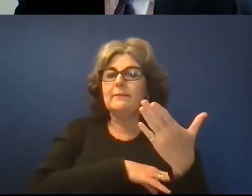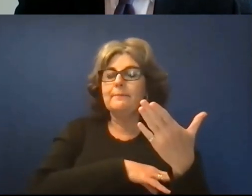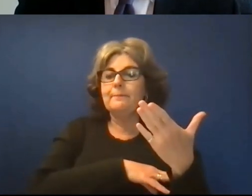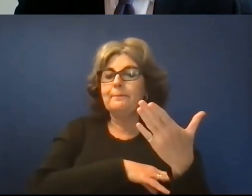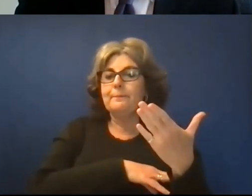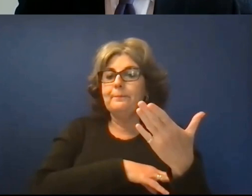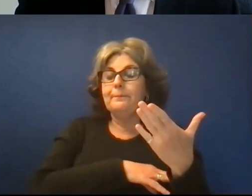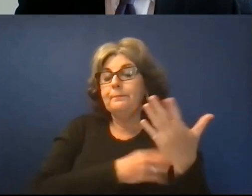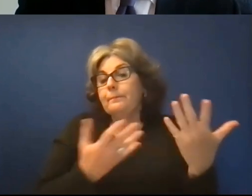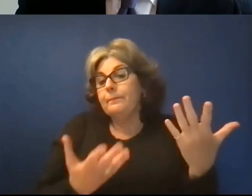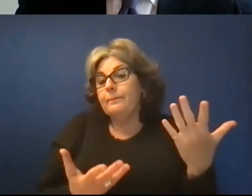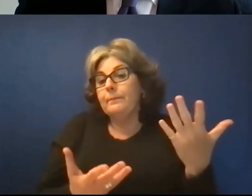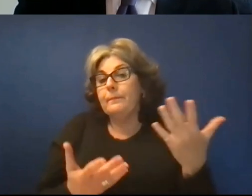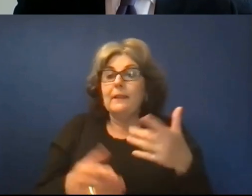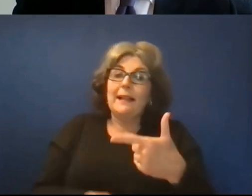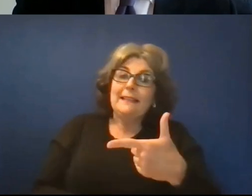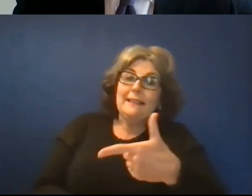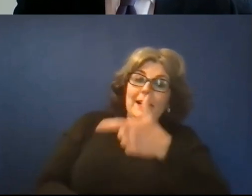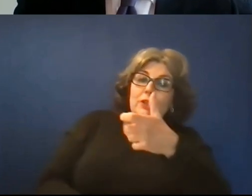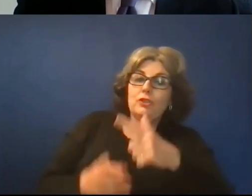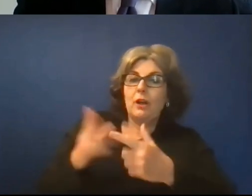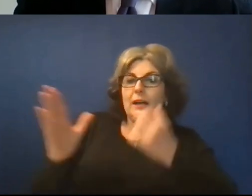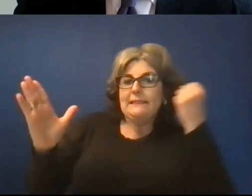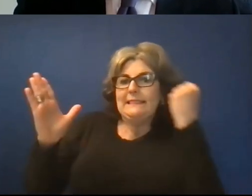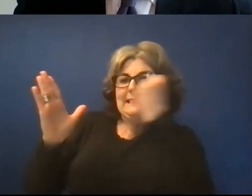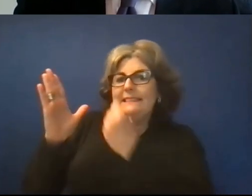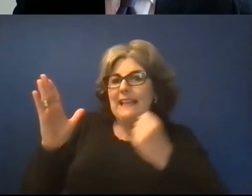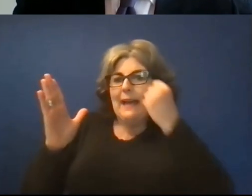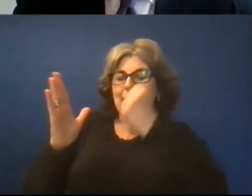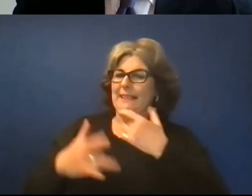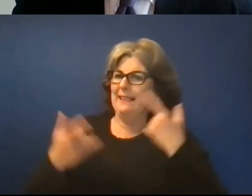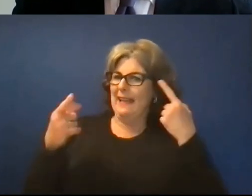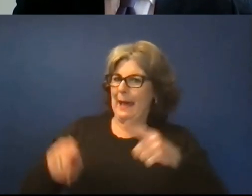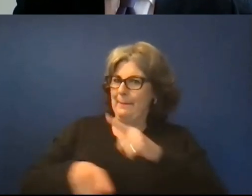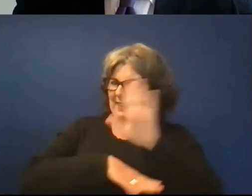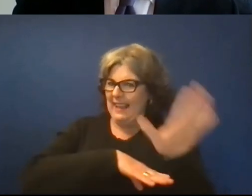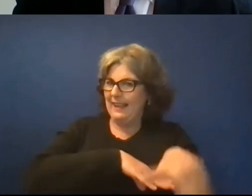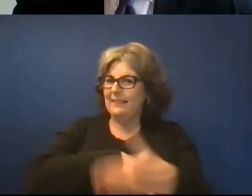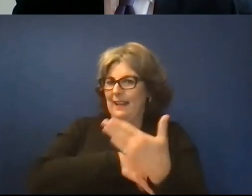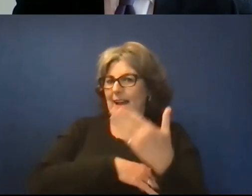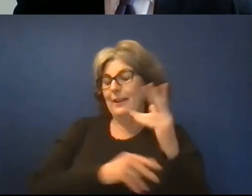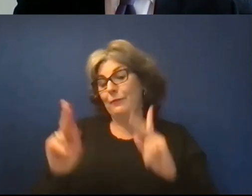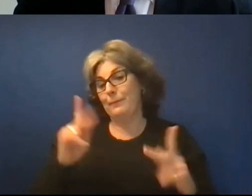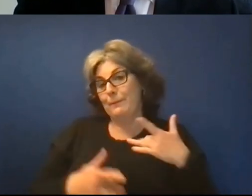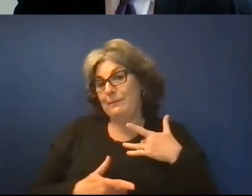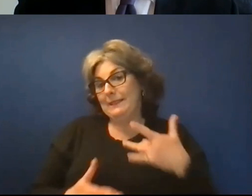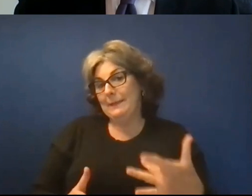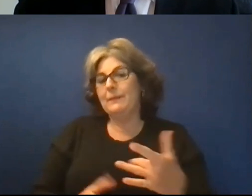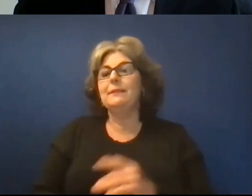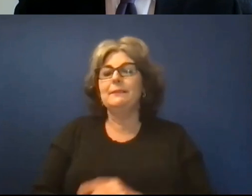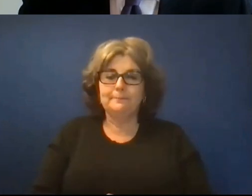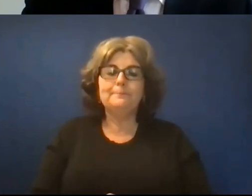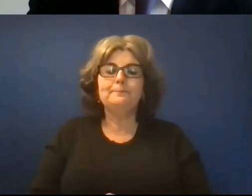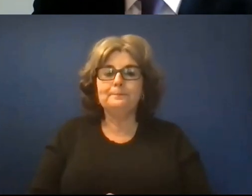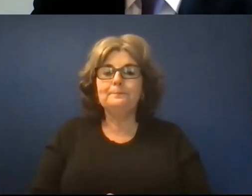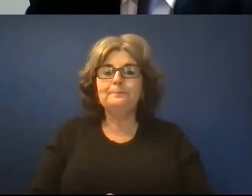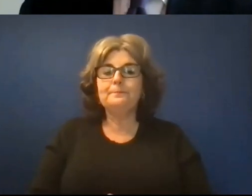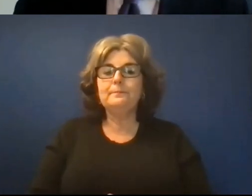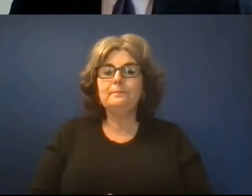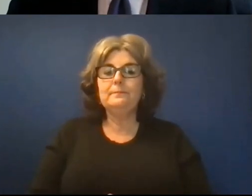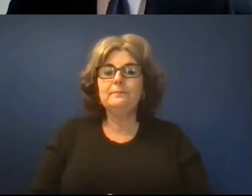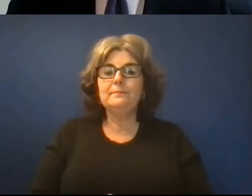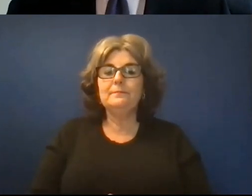like, you know, gunshots and stabbings, and those are more nighttime activities for people. So that's a big difference for nighttime.